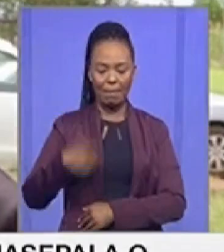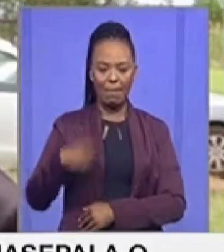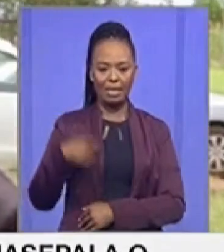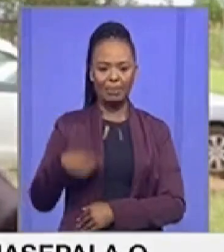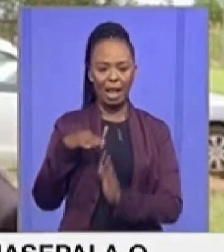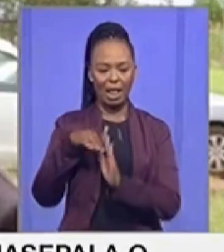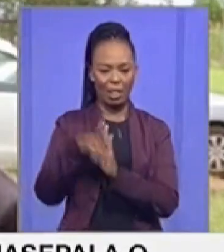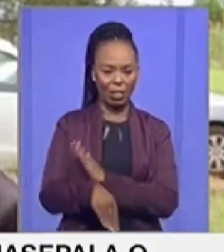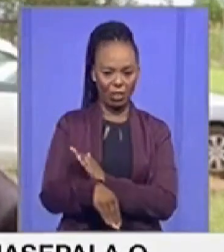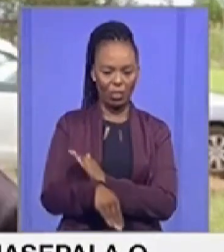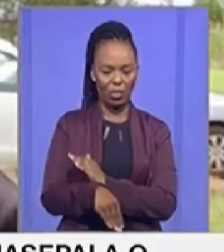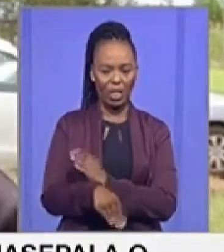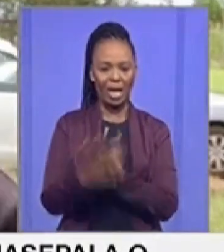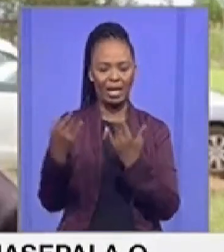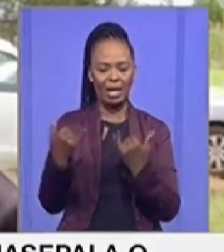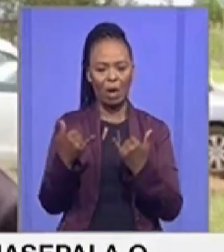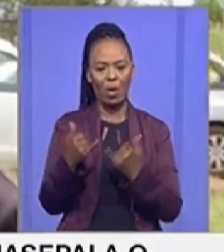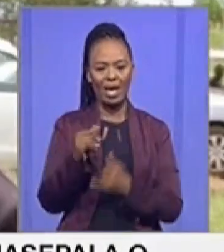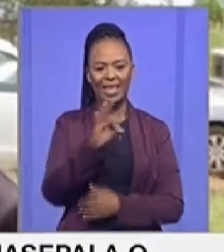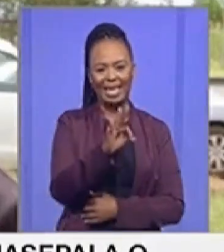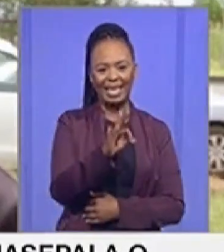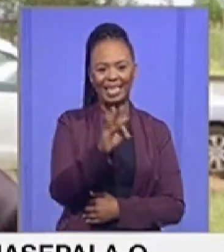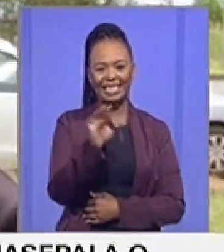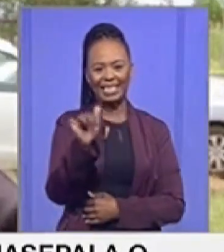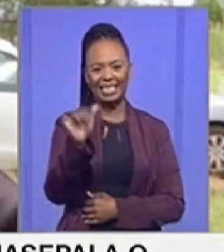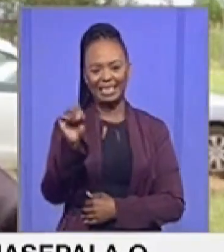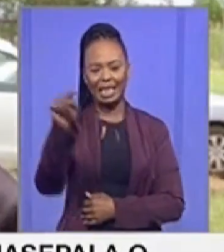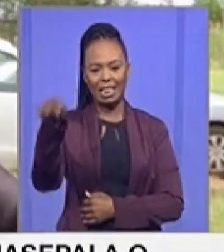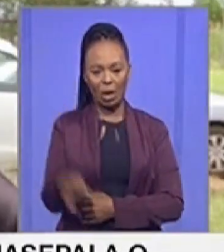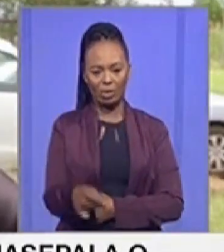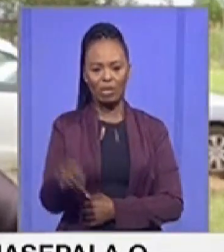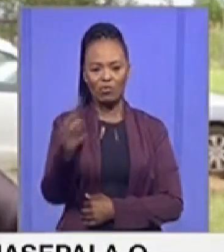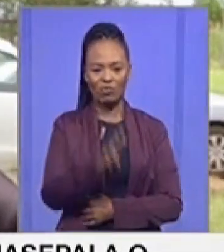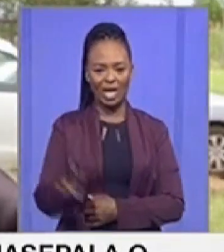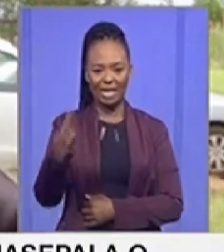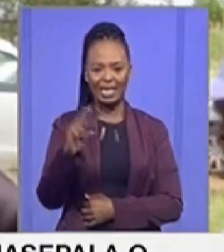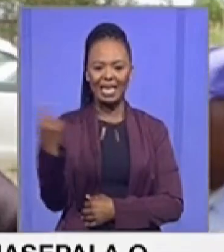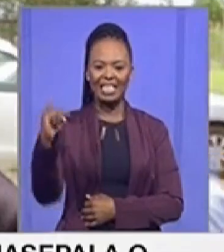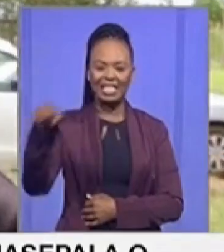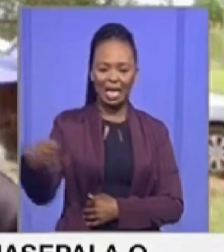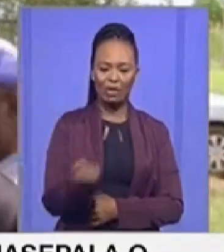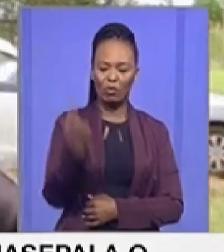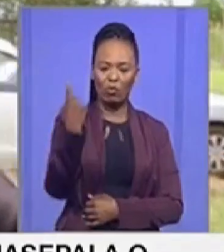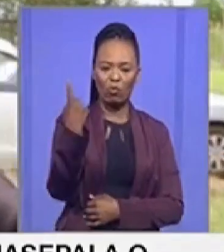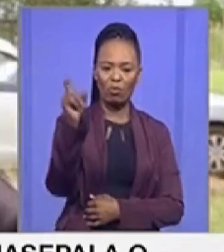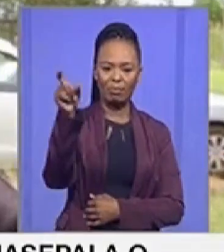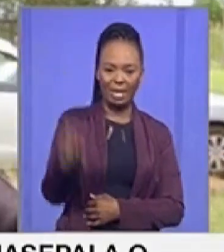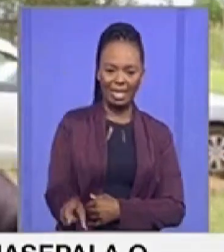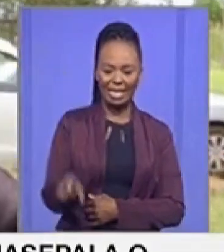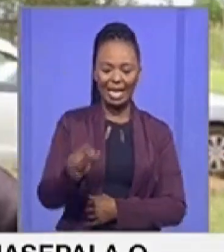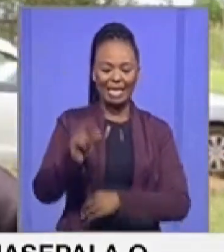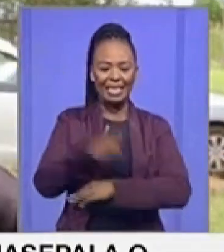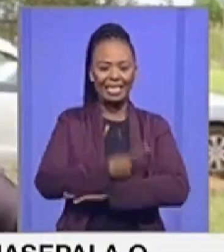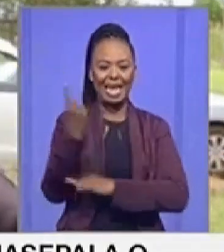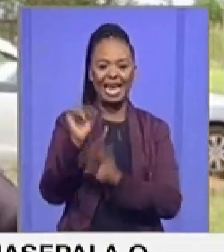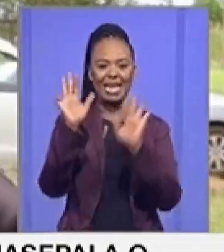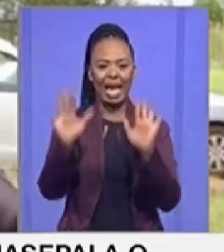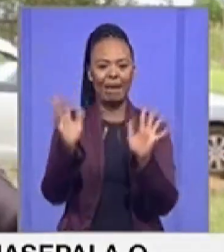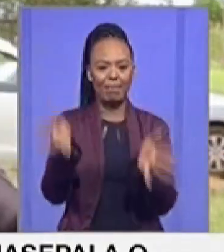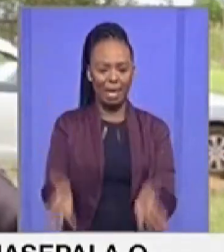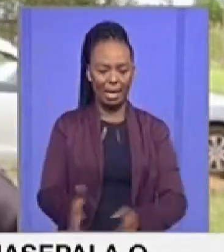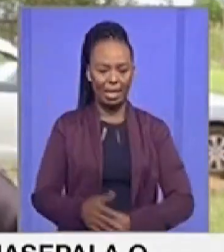incurred an expenditure of almost 360,000 in just a period of 9 days. And